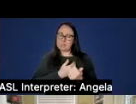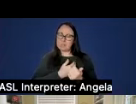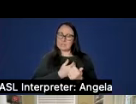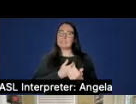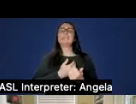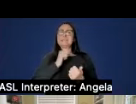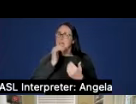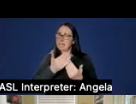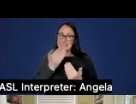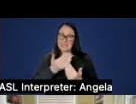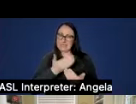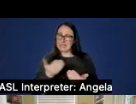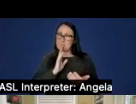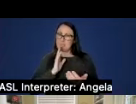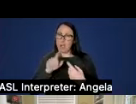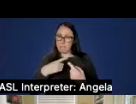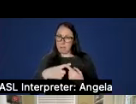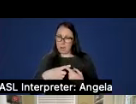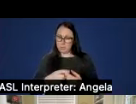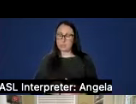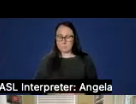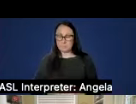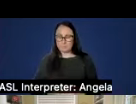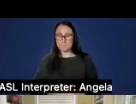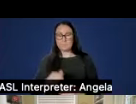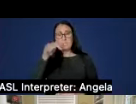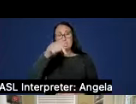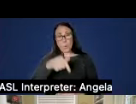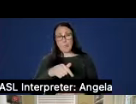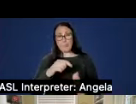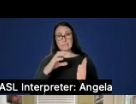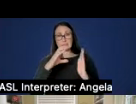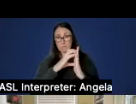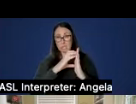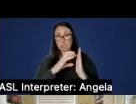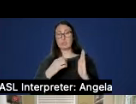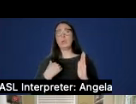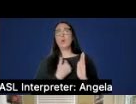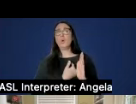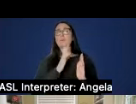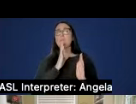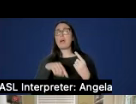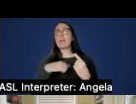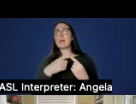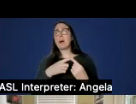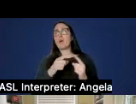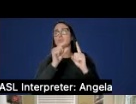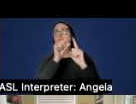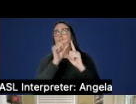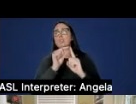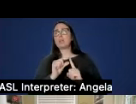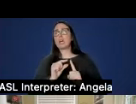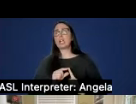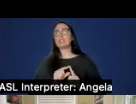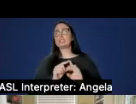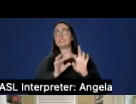about. So in this module, we be talking about the terminology to describe the